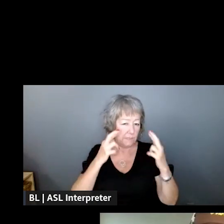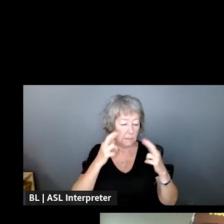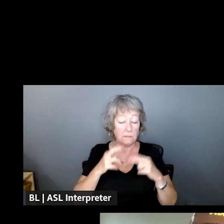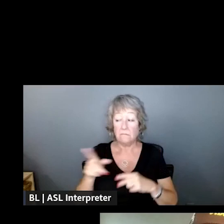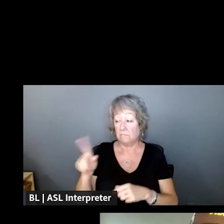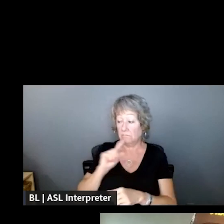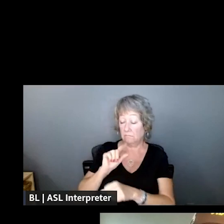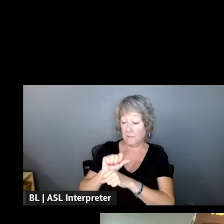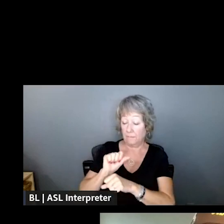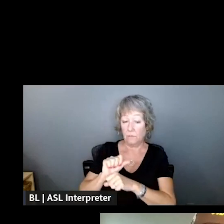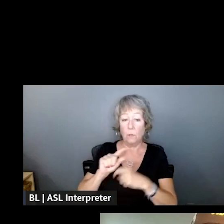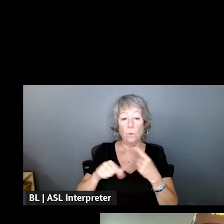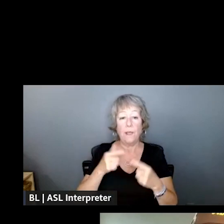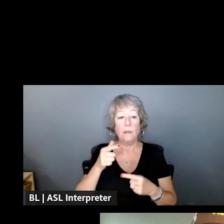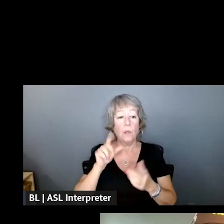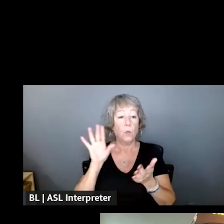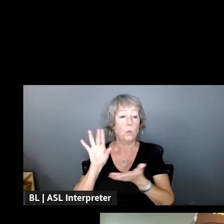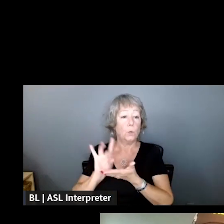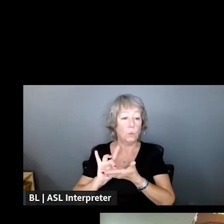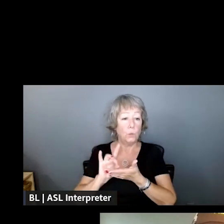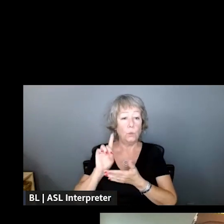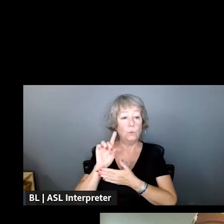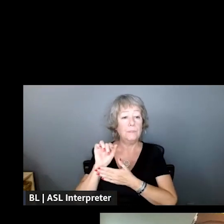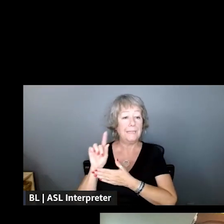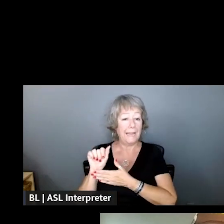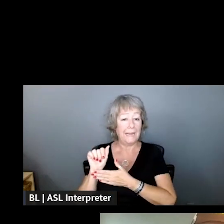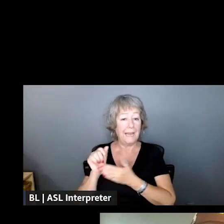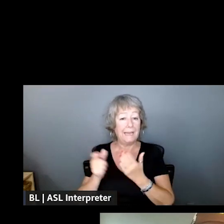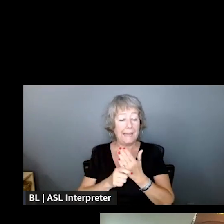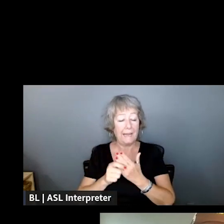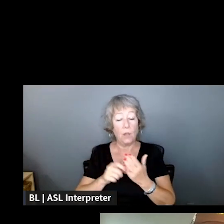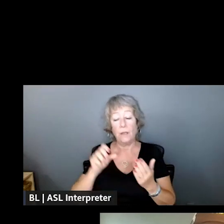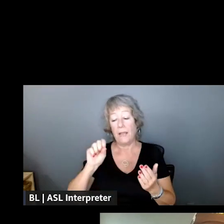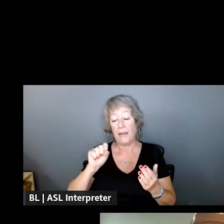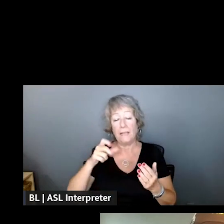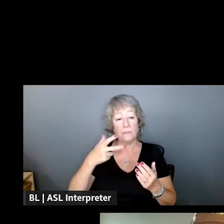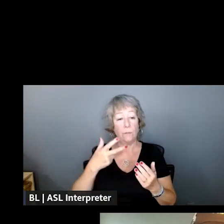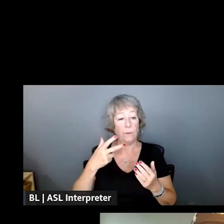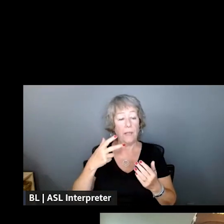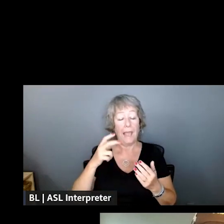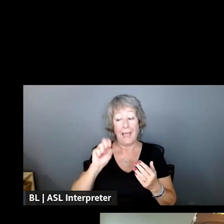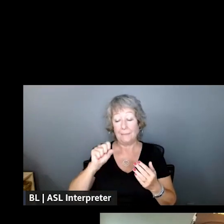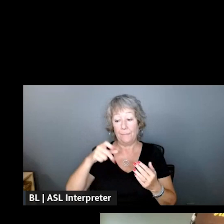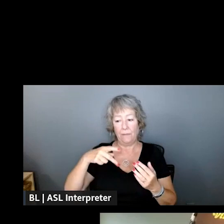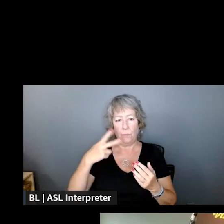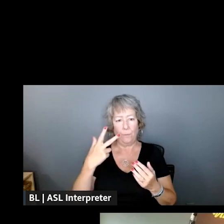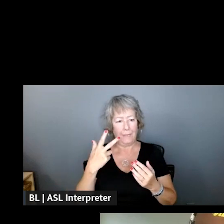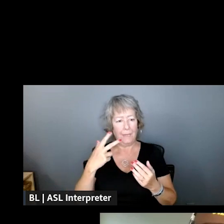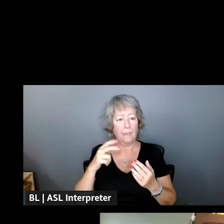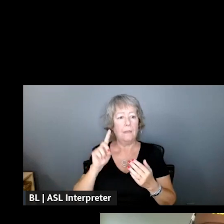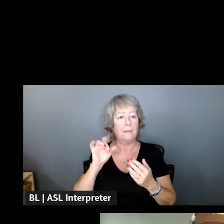when Glue Data Catalog and S3 based data lakes were initially